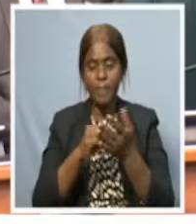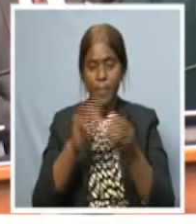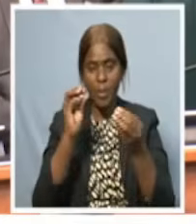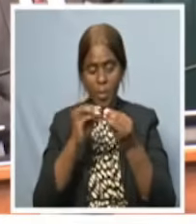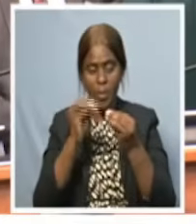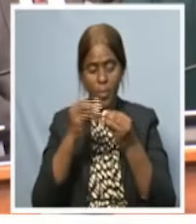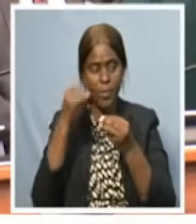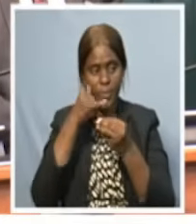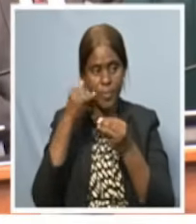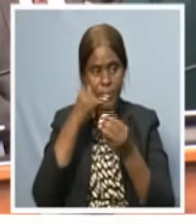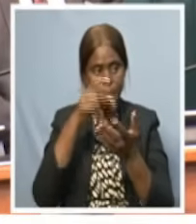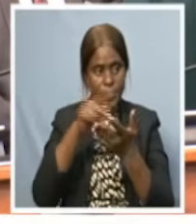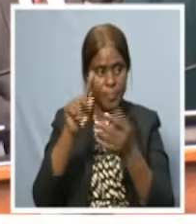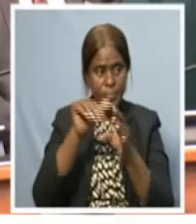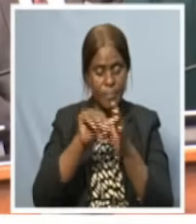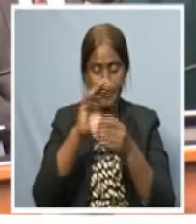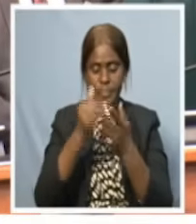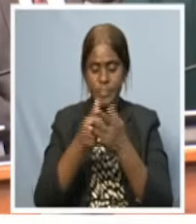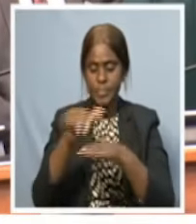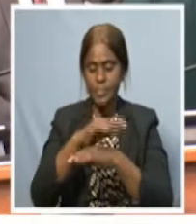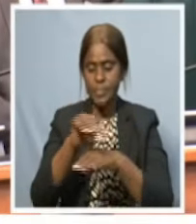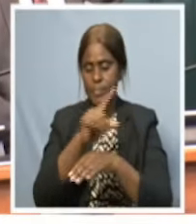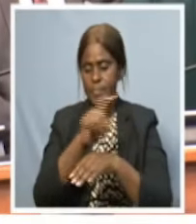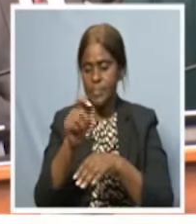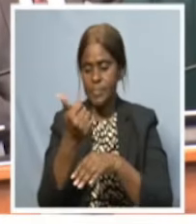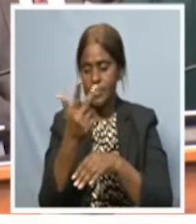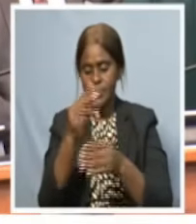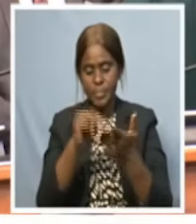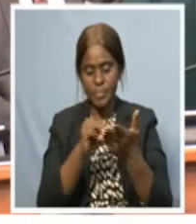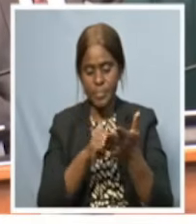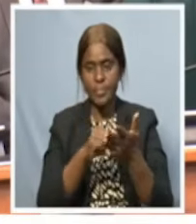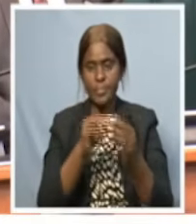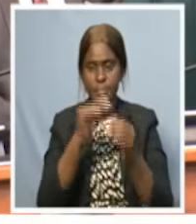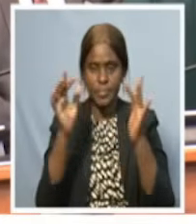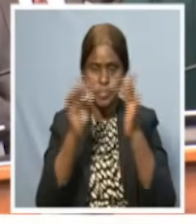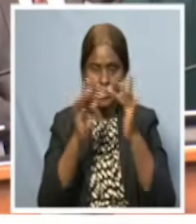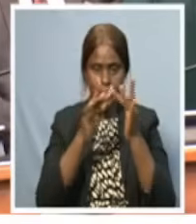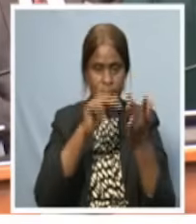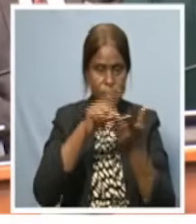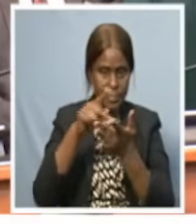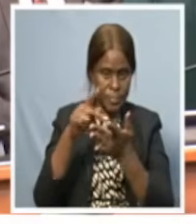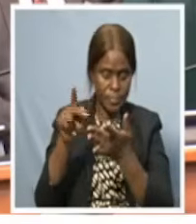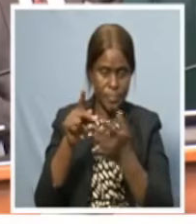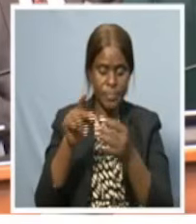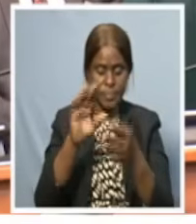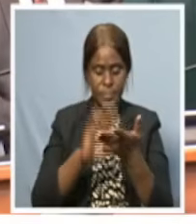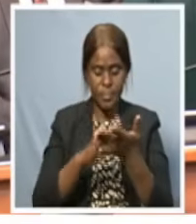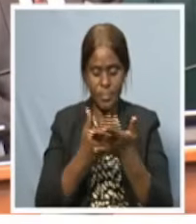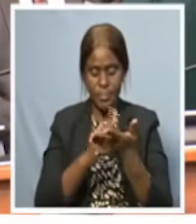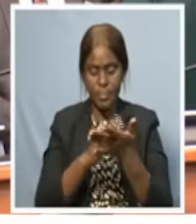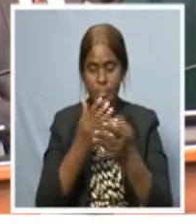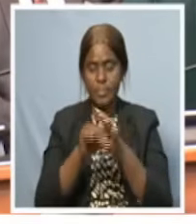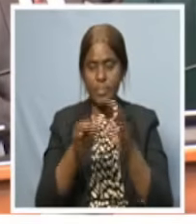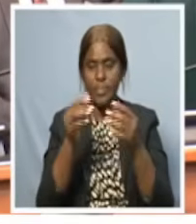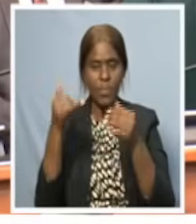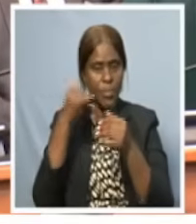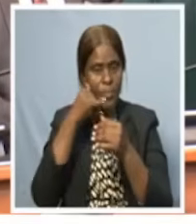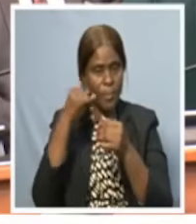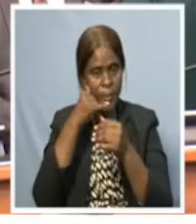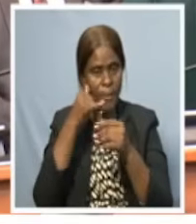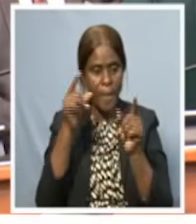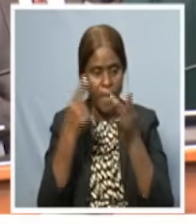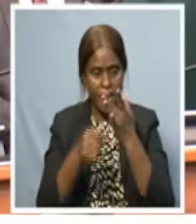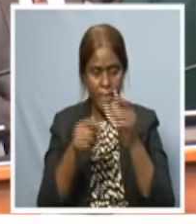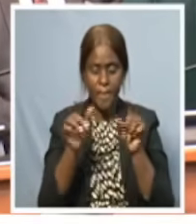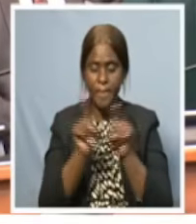mobile subscriptions and over 113 million internet subscriptions, translating to a mobile